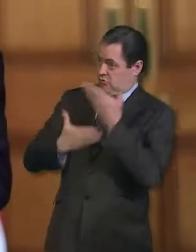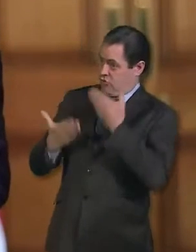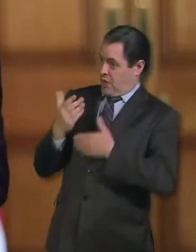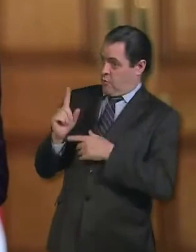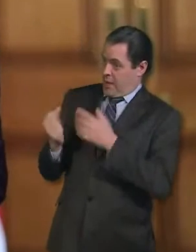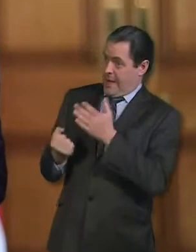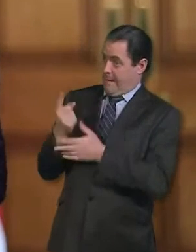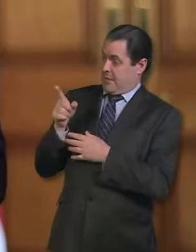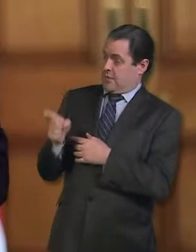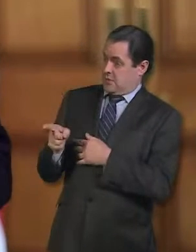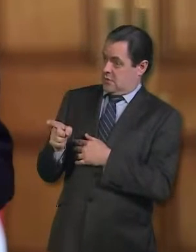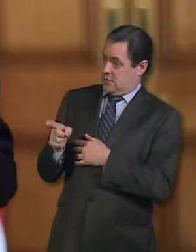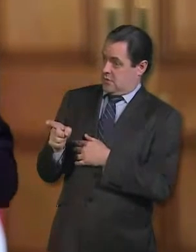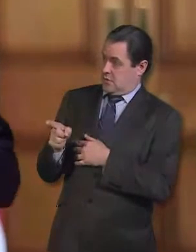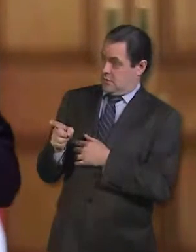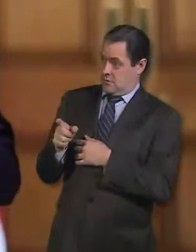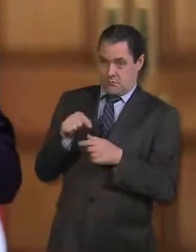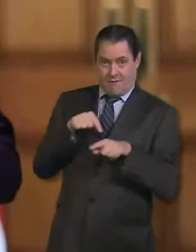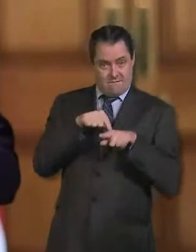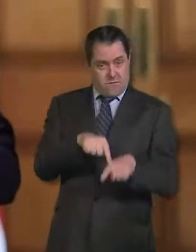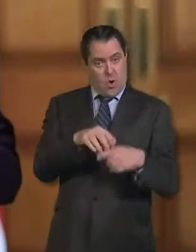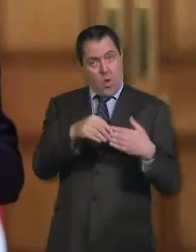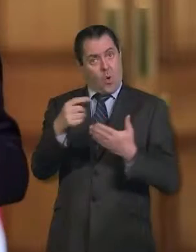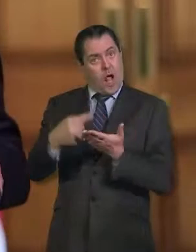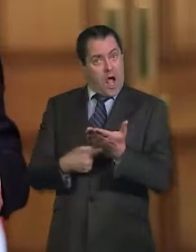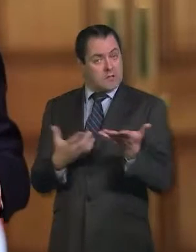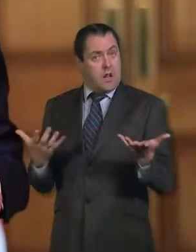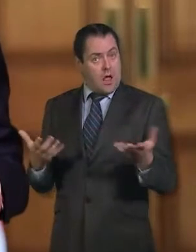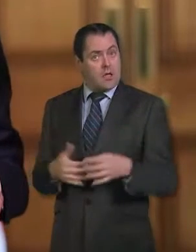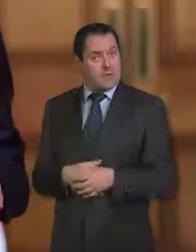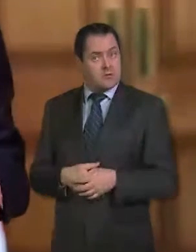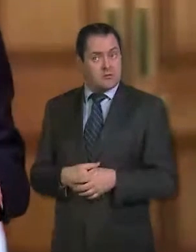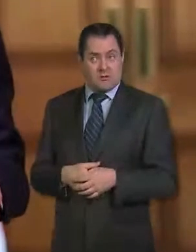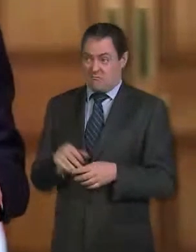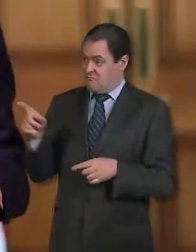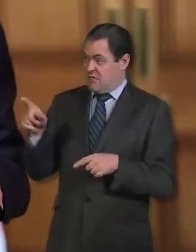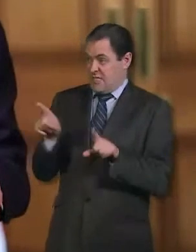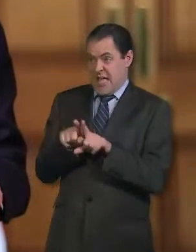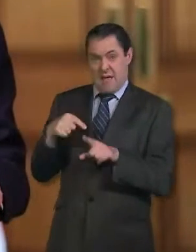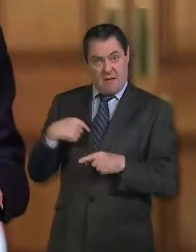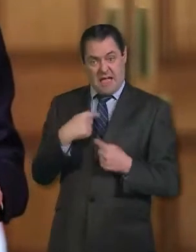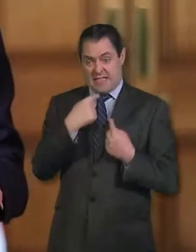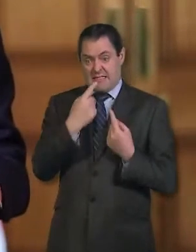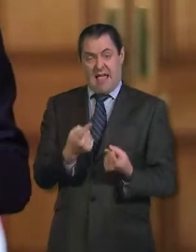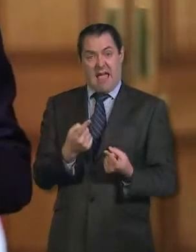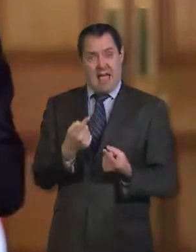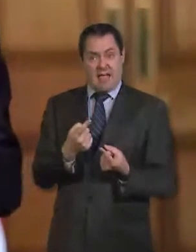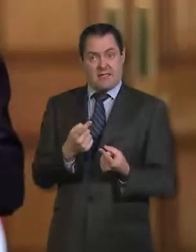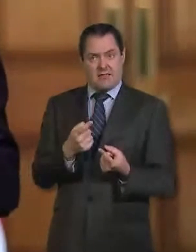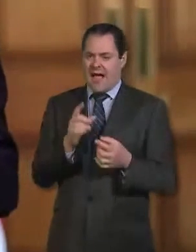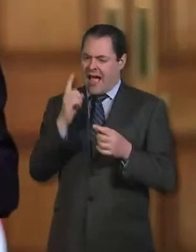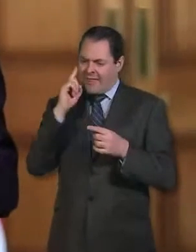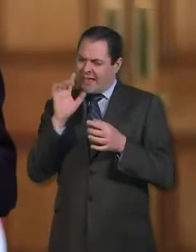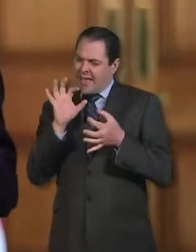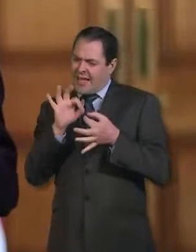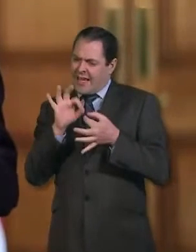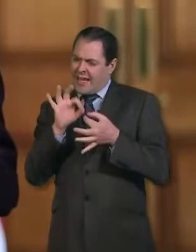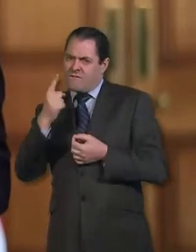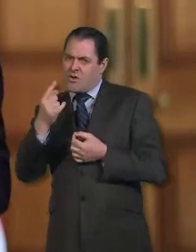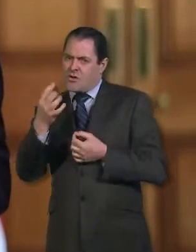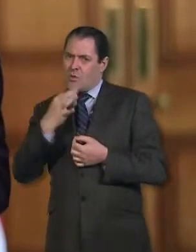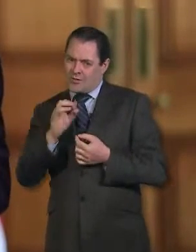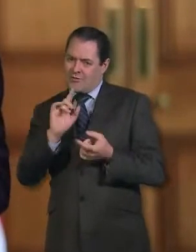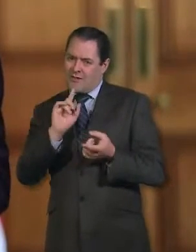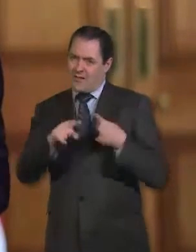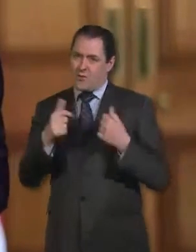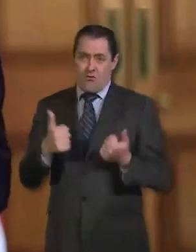the guidelines. But I also, as I've said in answer, I think, to the first question, I do think that, you know, I understand that reasonable